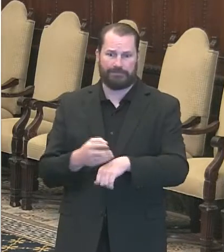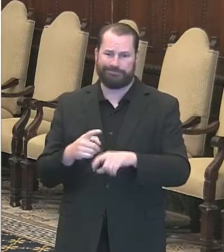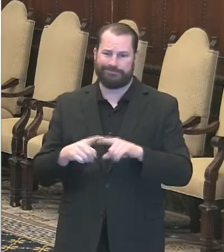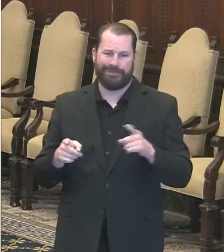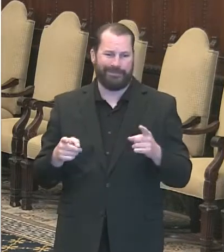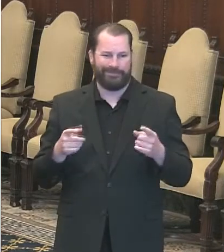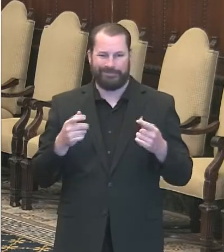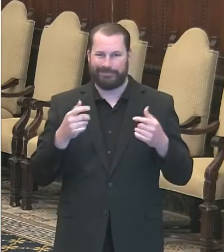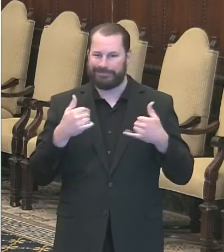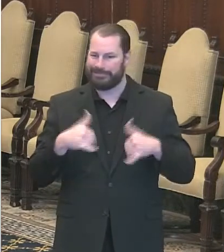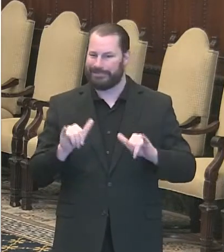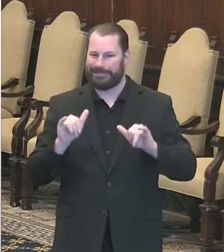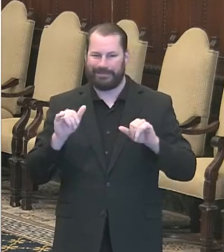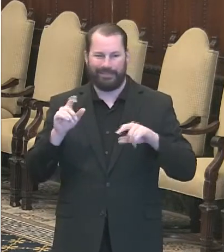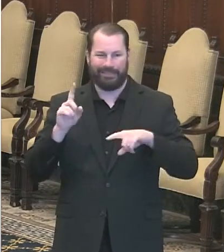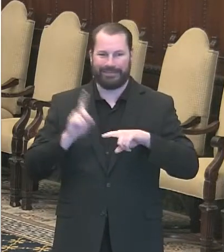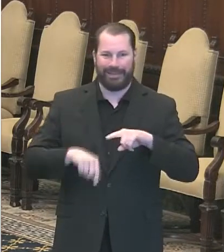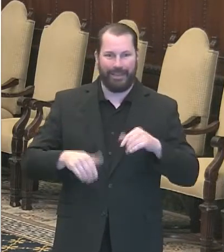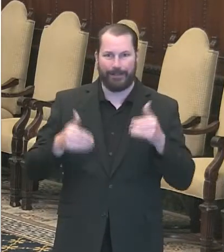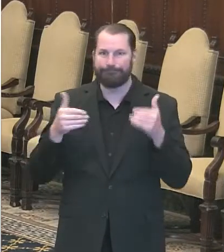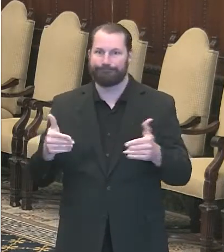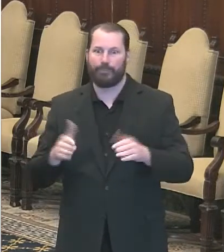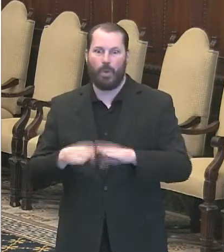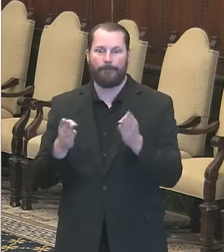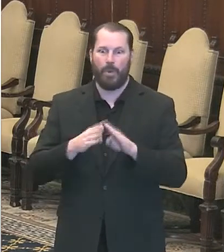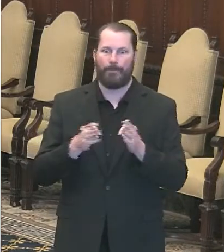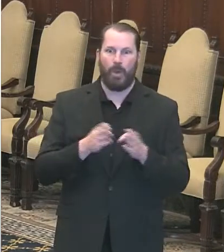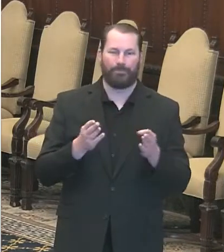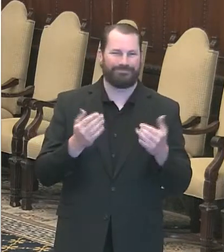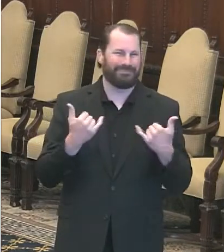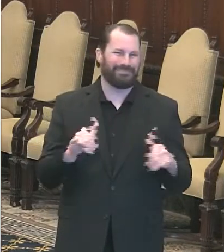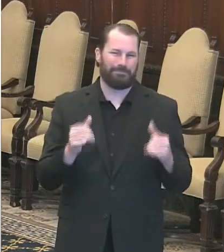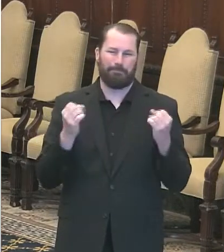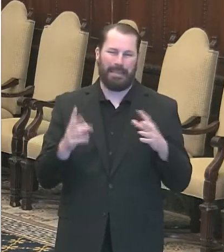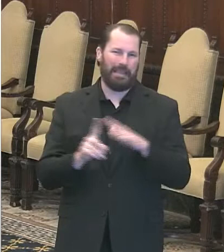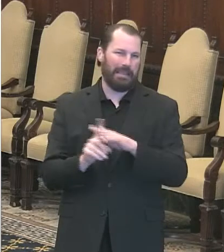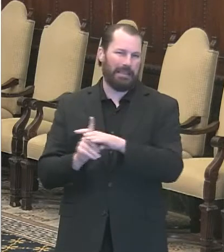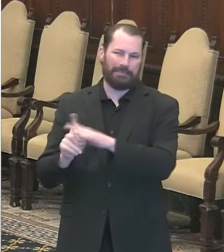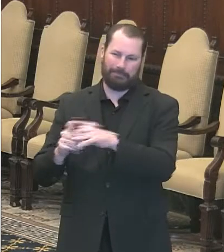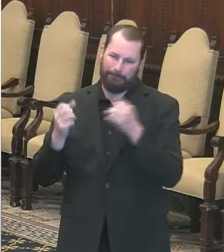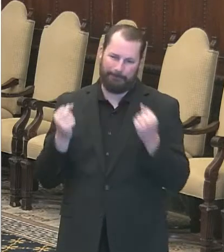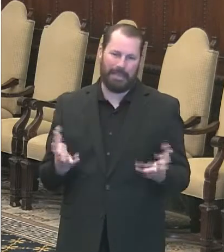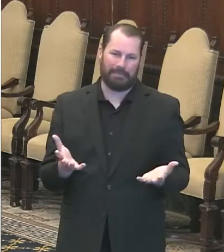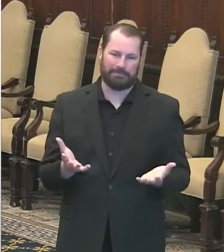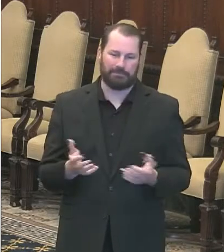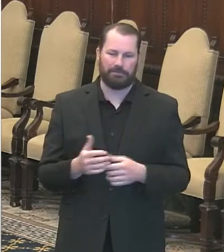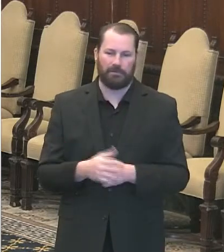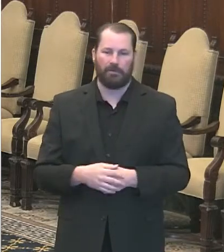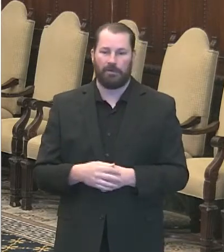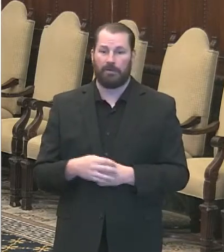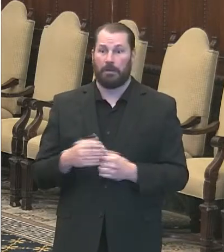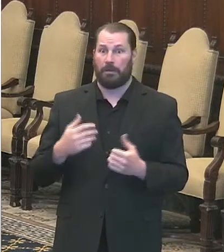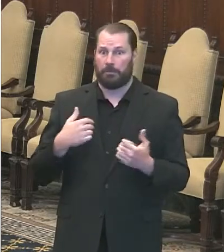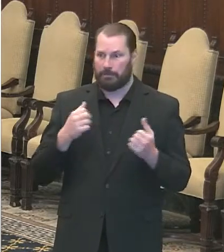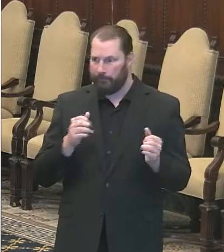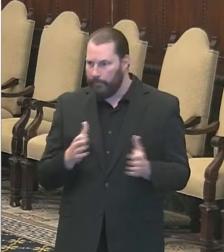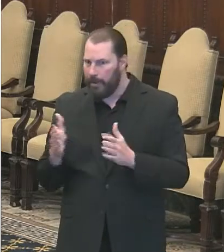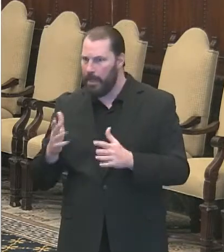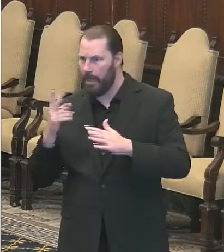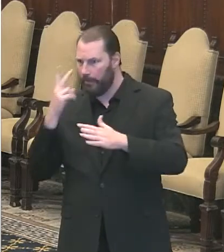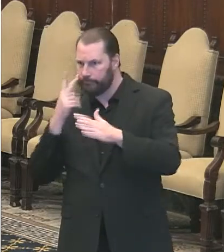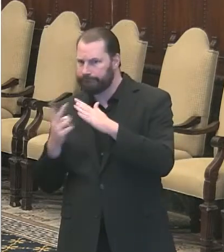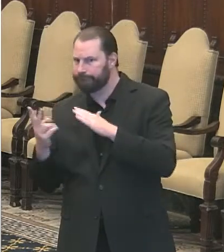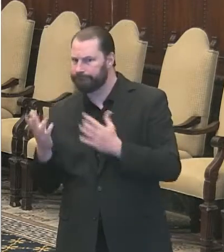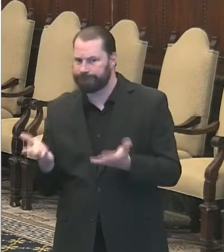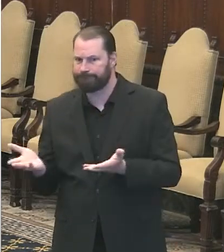can reopen. We simply have too many cases, but we can prepare for whatever that day is when we can reopen. As I said yesterday, and I want to just keep